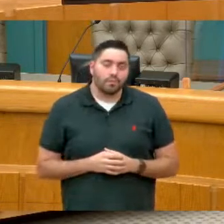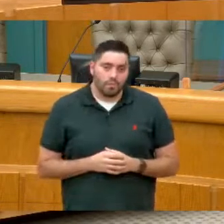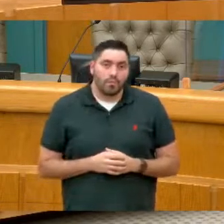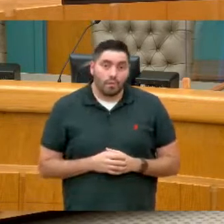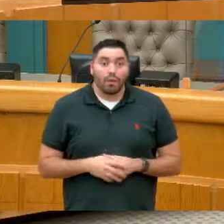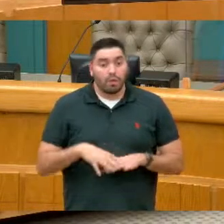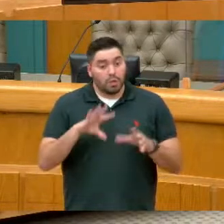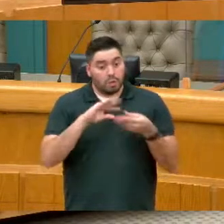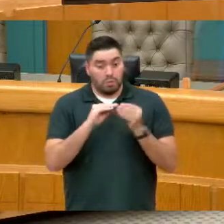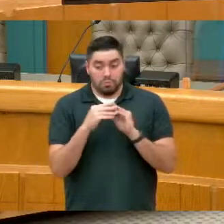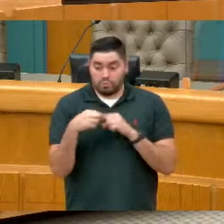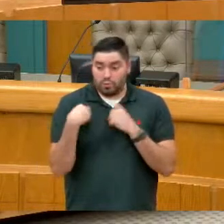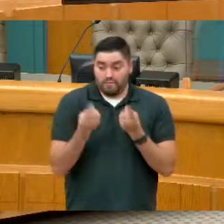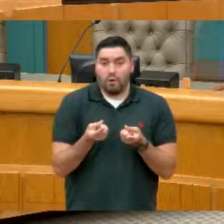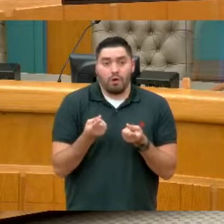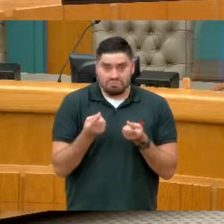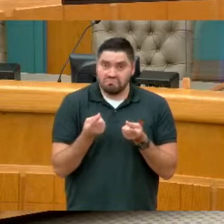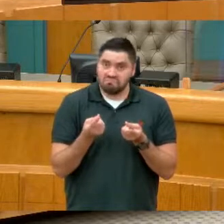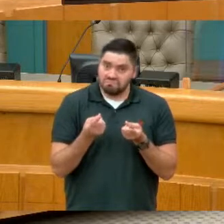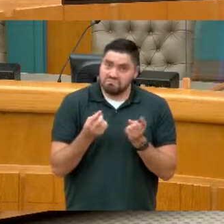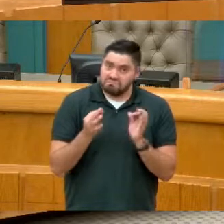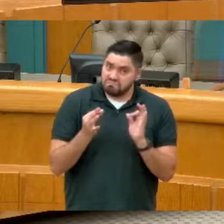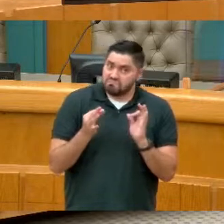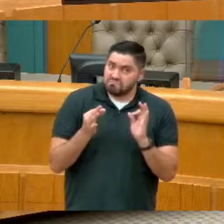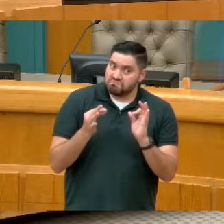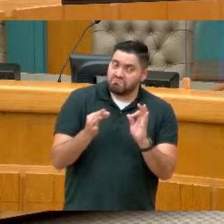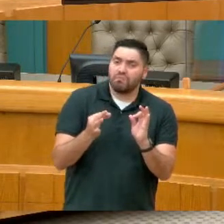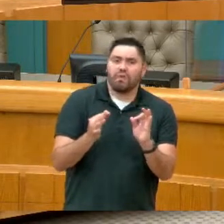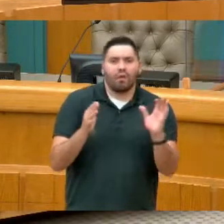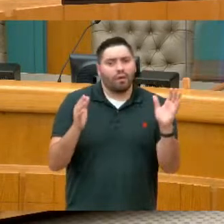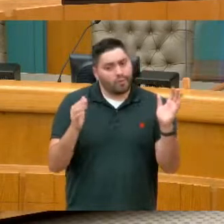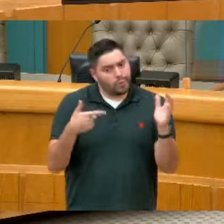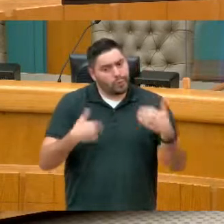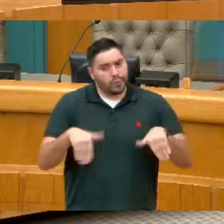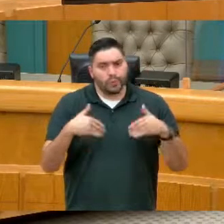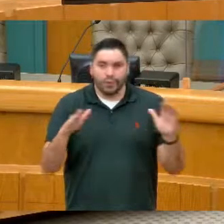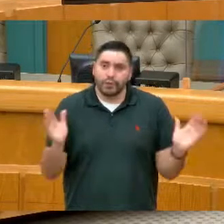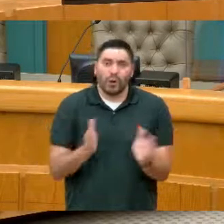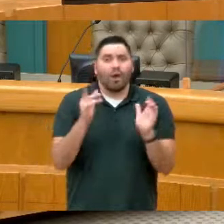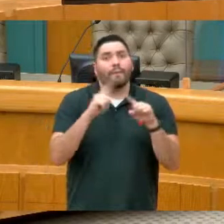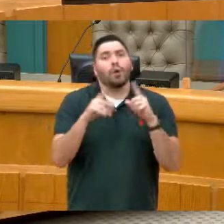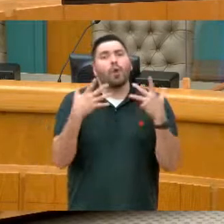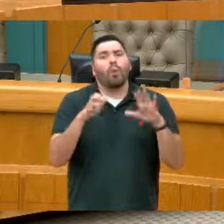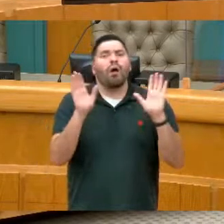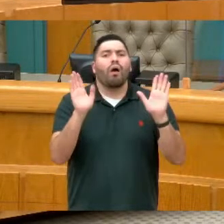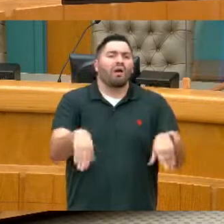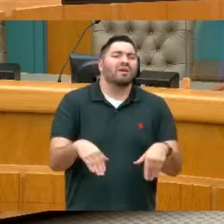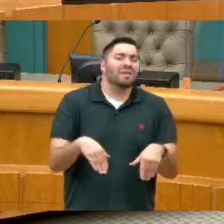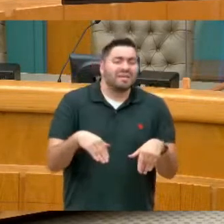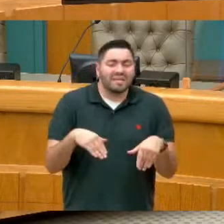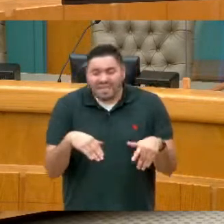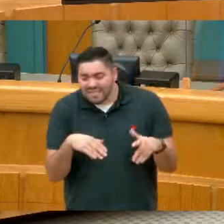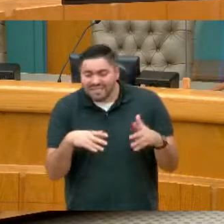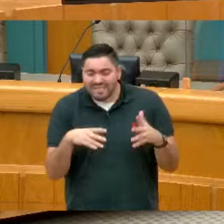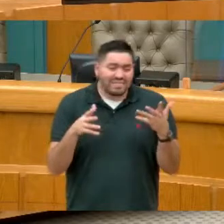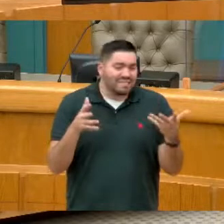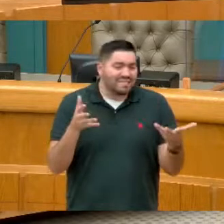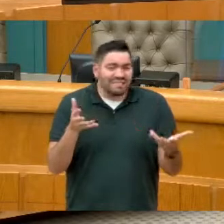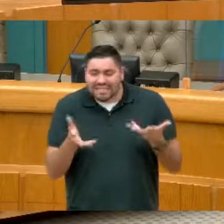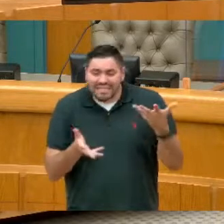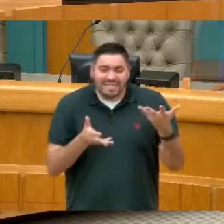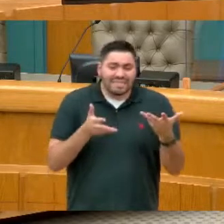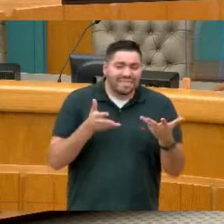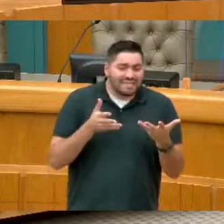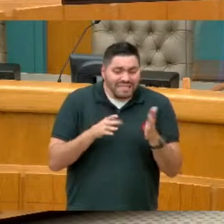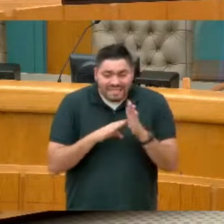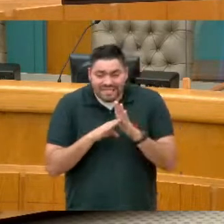And then the other folks will come and give you more information. And please pay particular attention to Kara